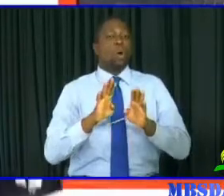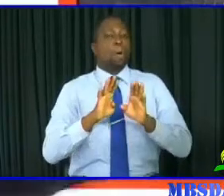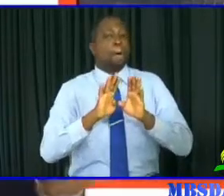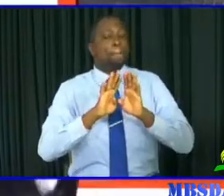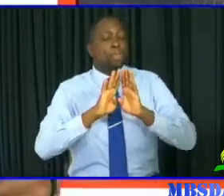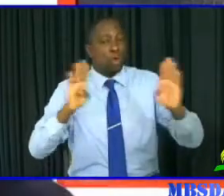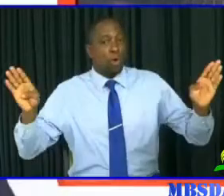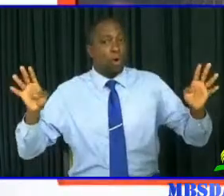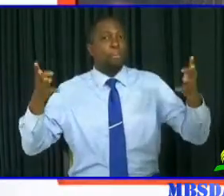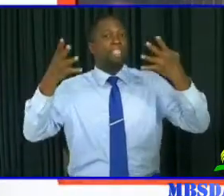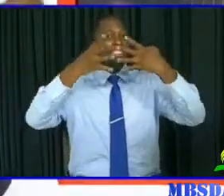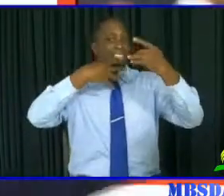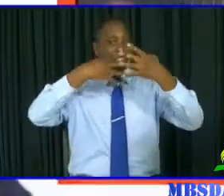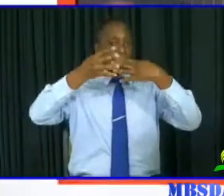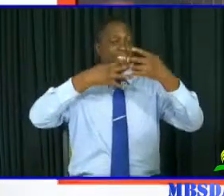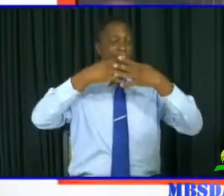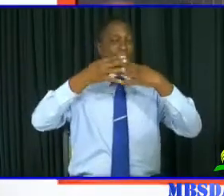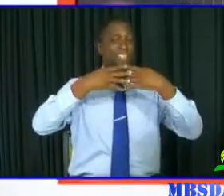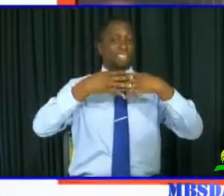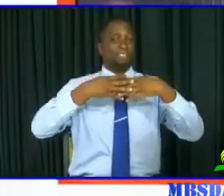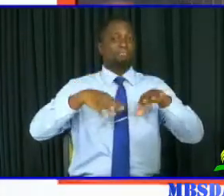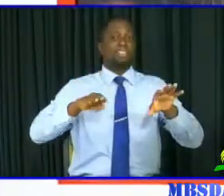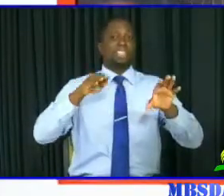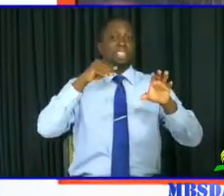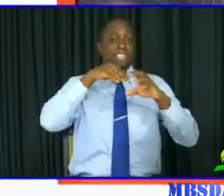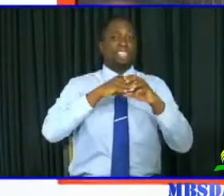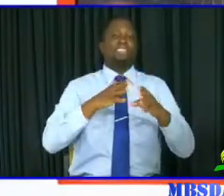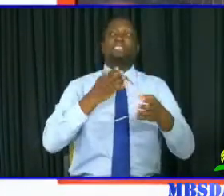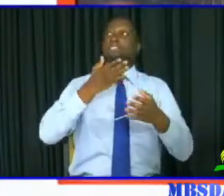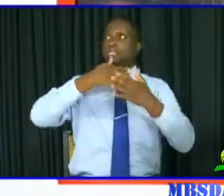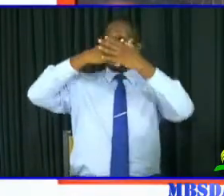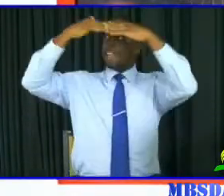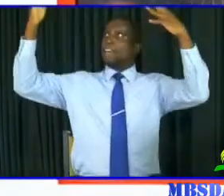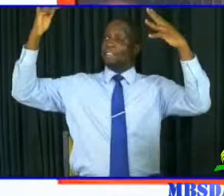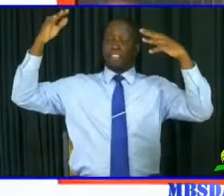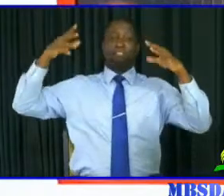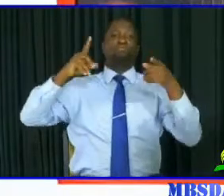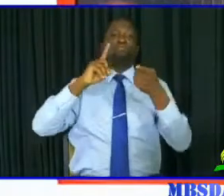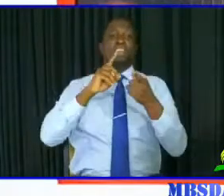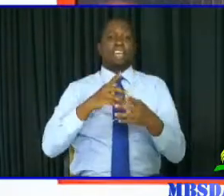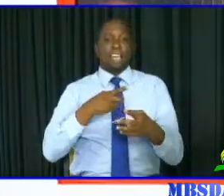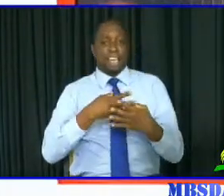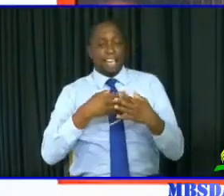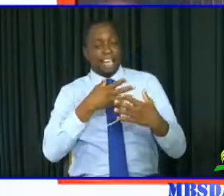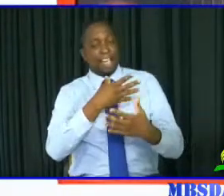but he also has opened arms to receive you.